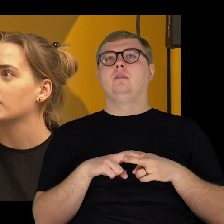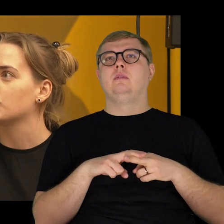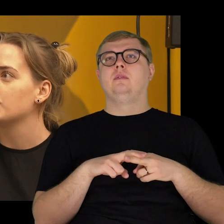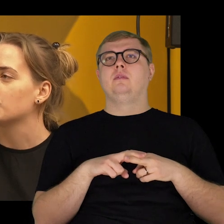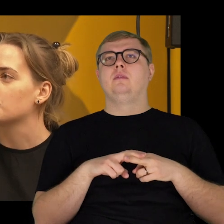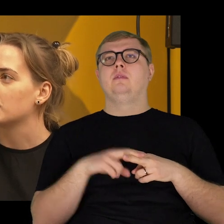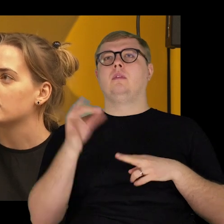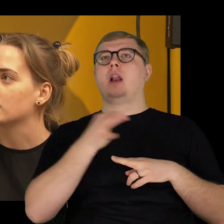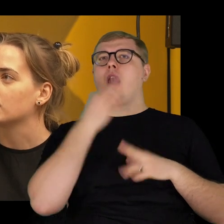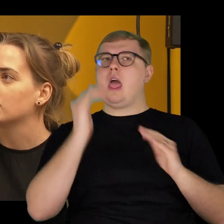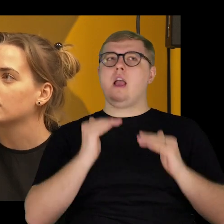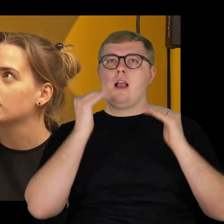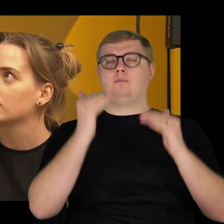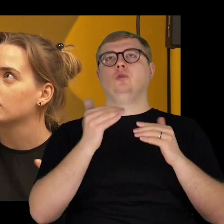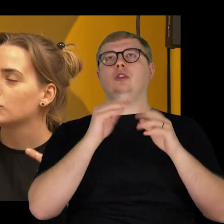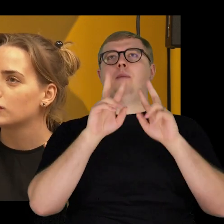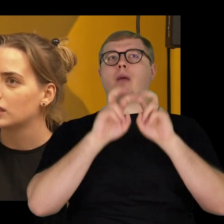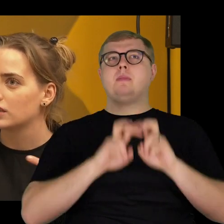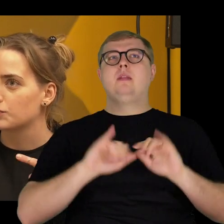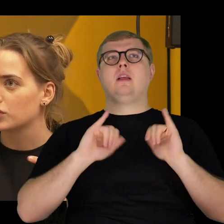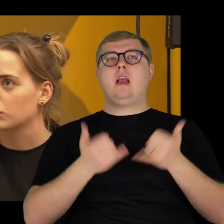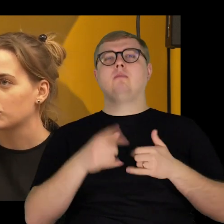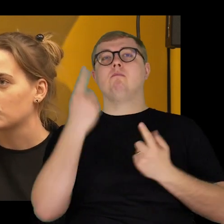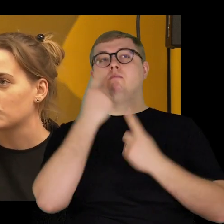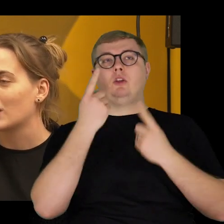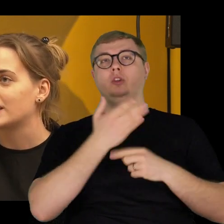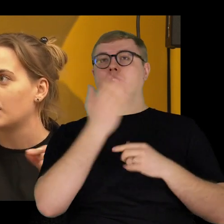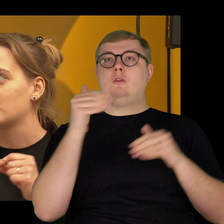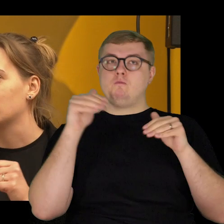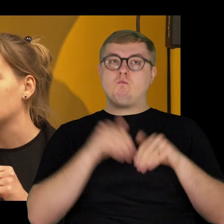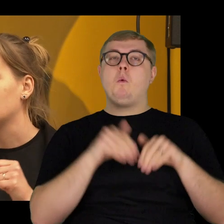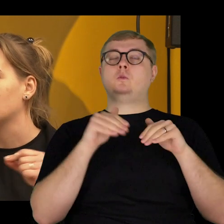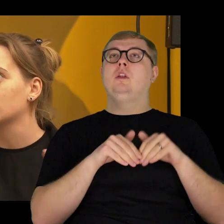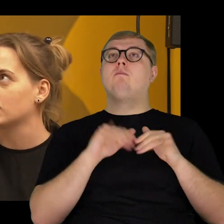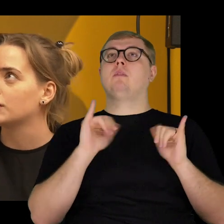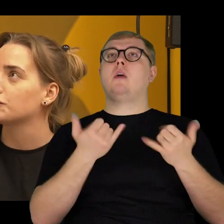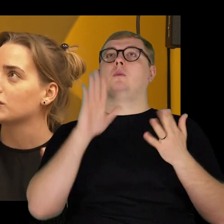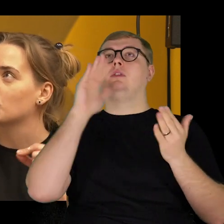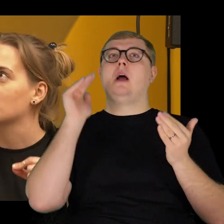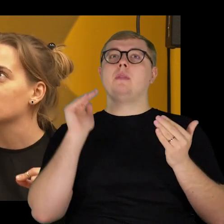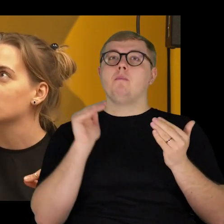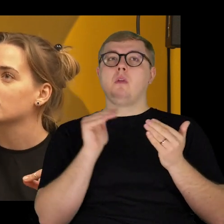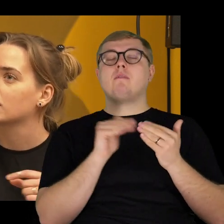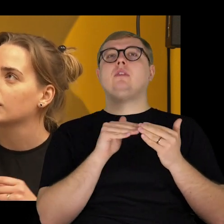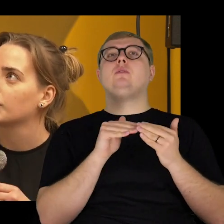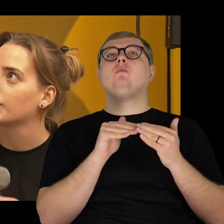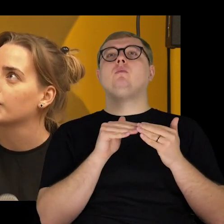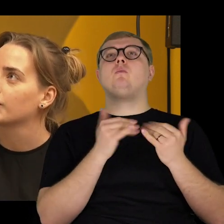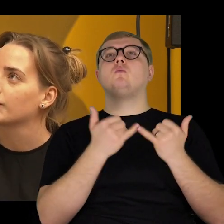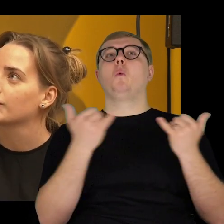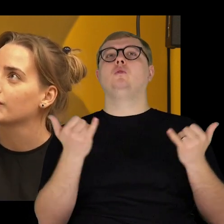enhance their research, basically. Do you think it's possible to adapt it in different contexts?